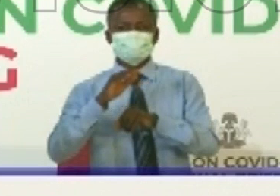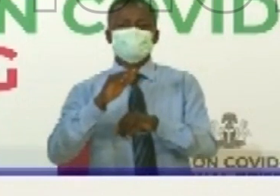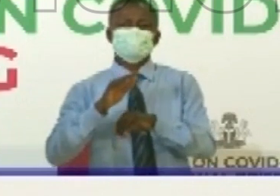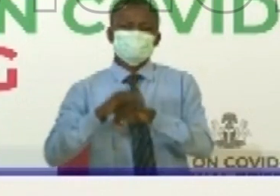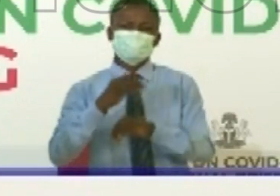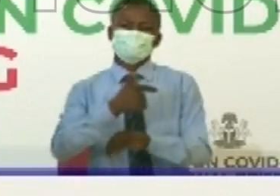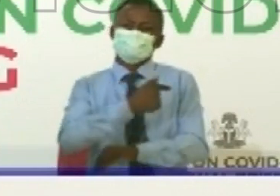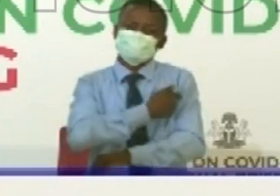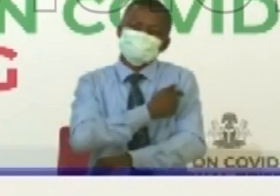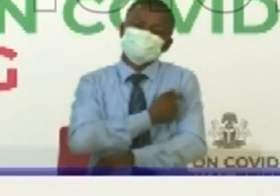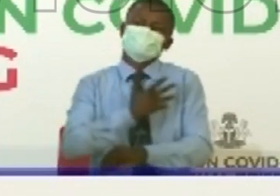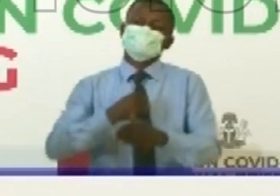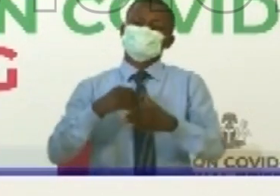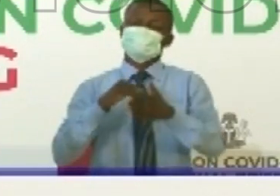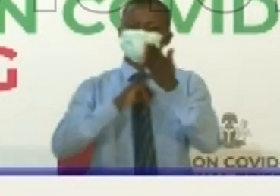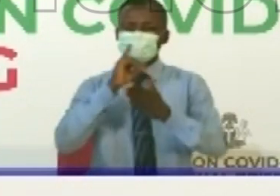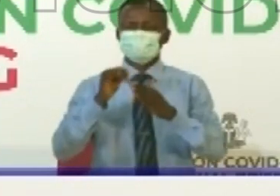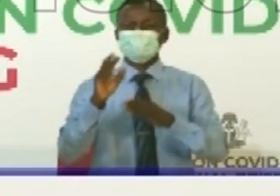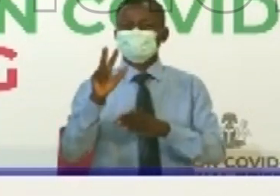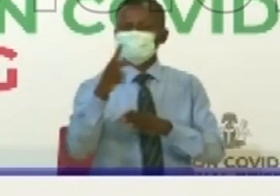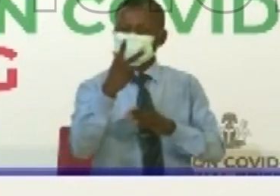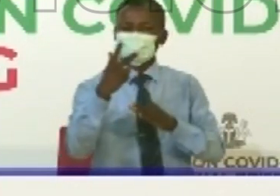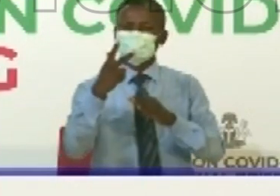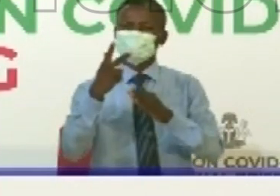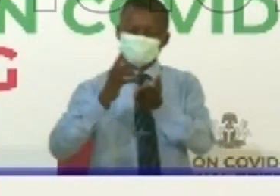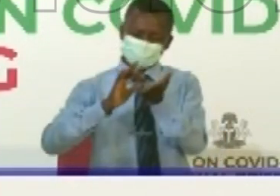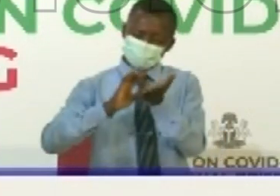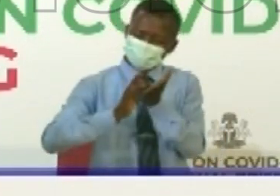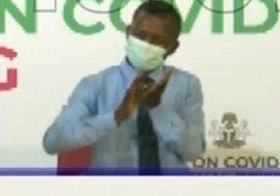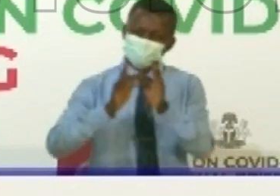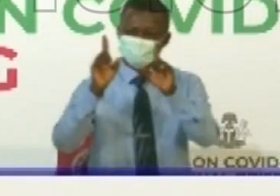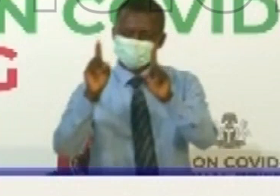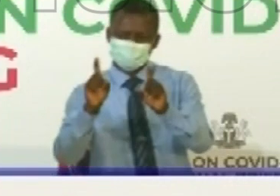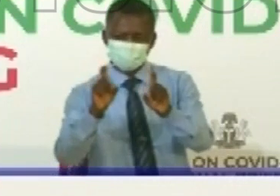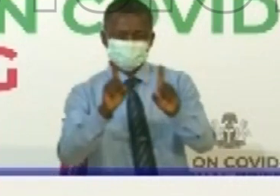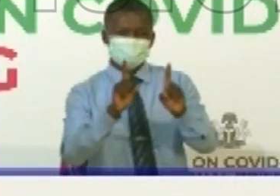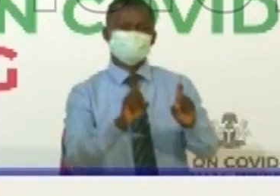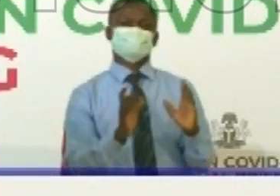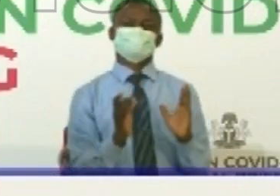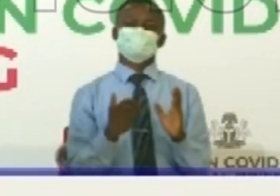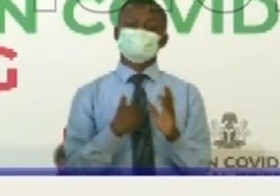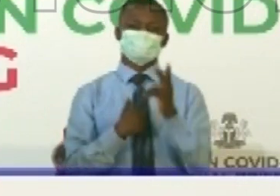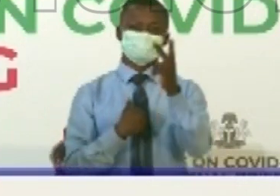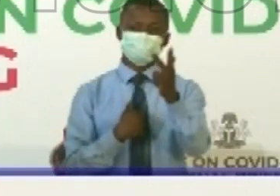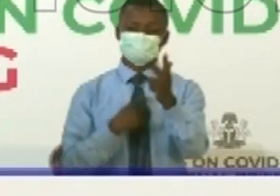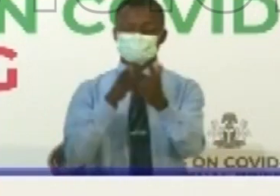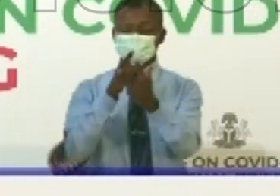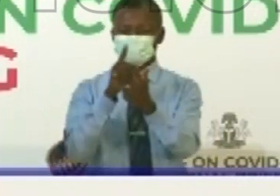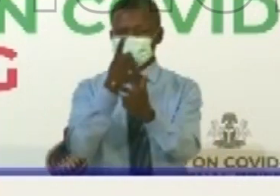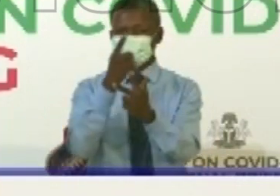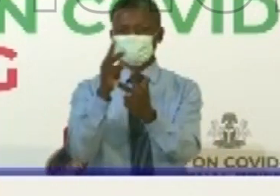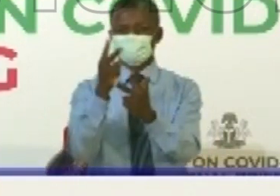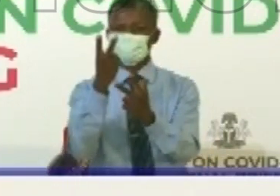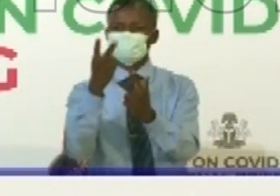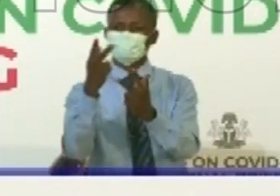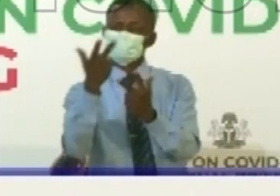it's still in the third phase of clinical trial. Usually you have three phases, the first phase, the second, and